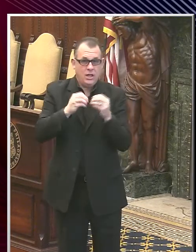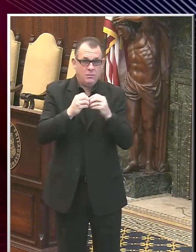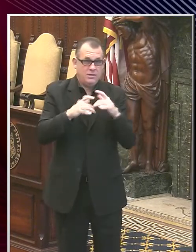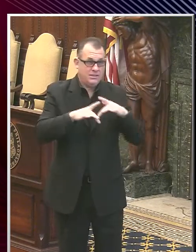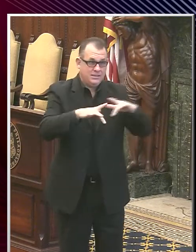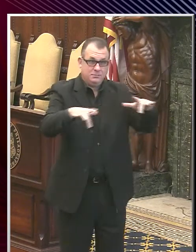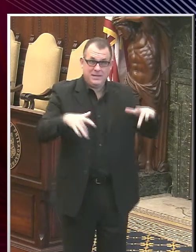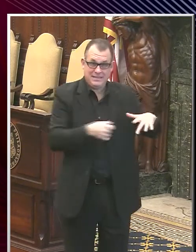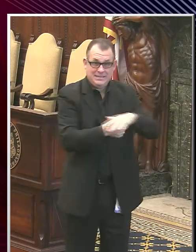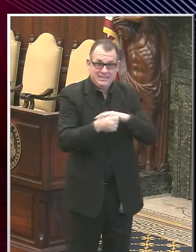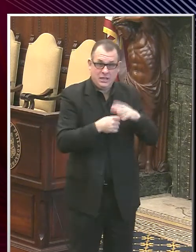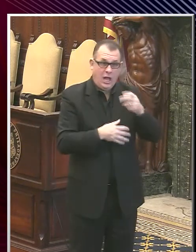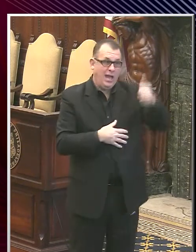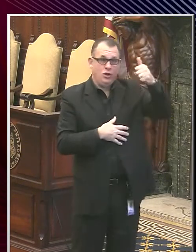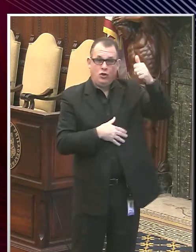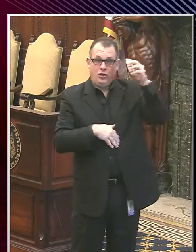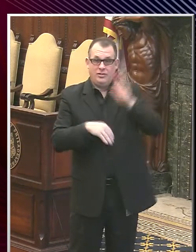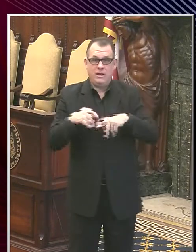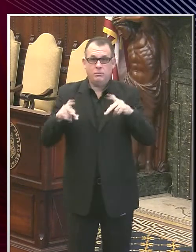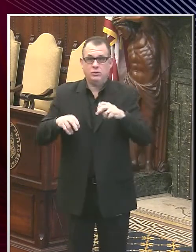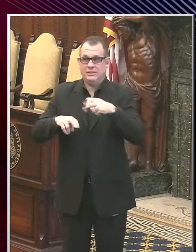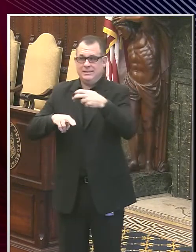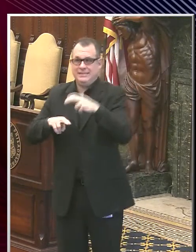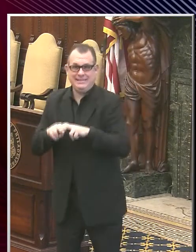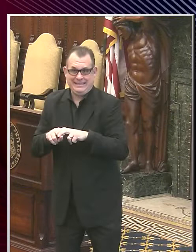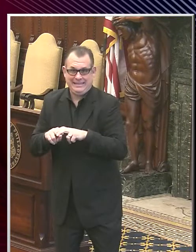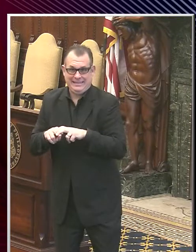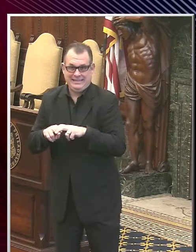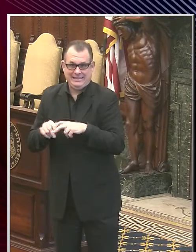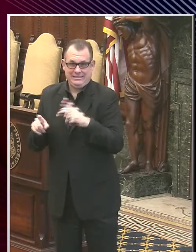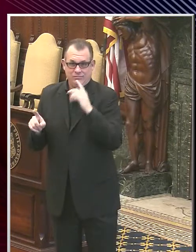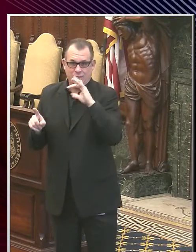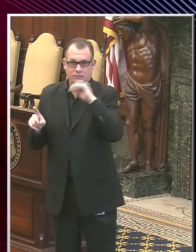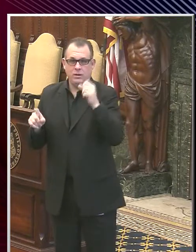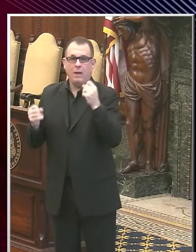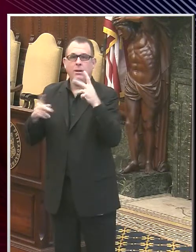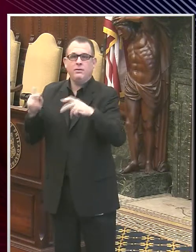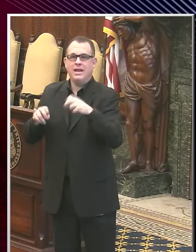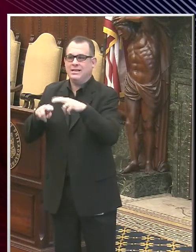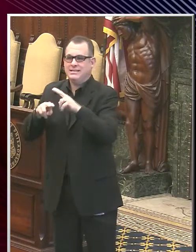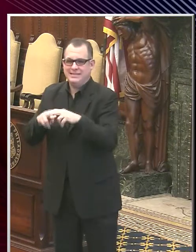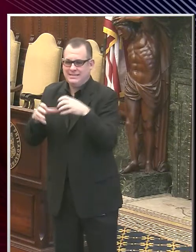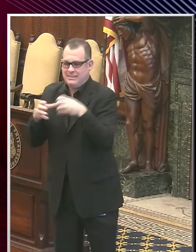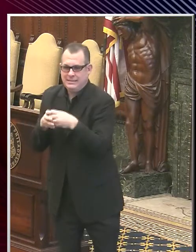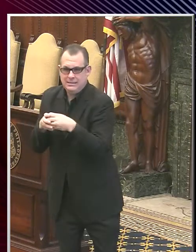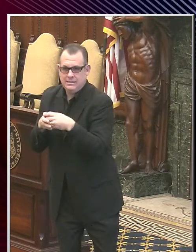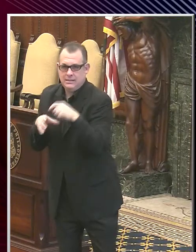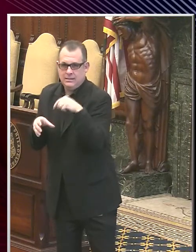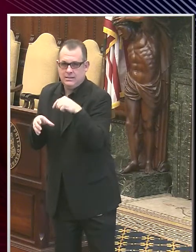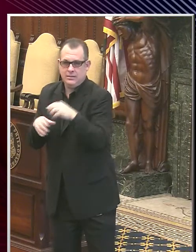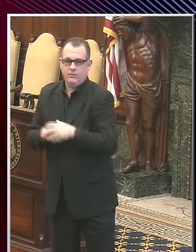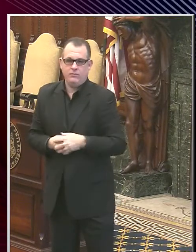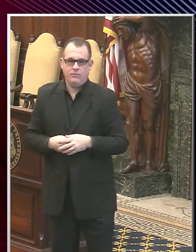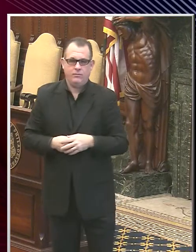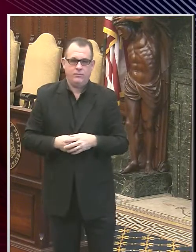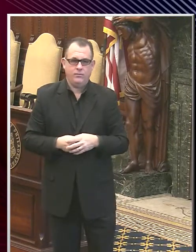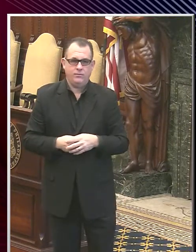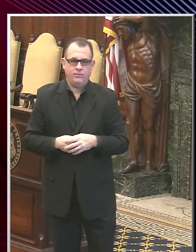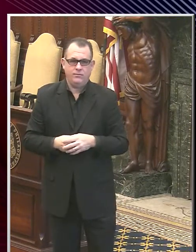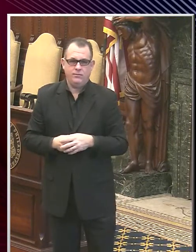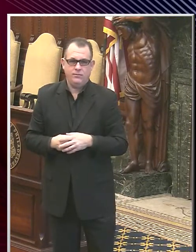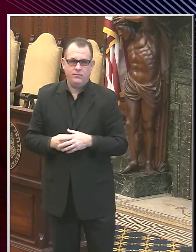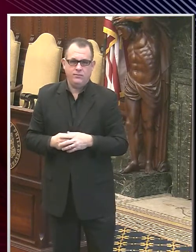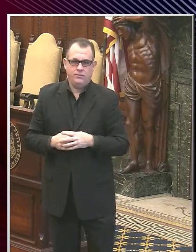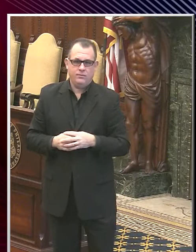much larger than how many people can be seated at a restaurant. So this 25% is not comparable to the occupancy limits we have in